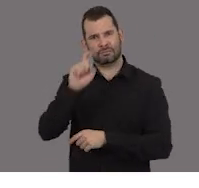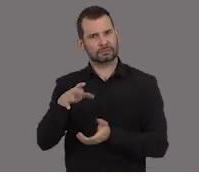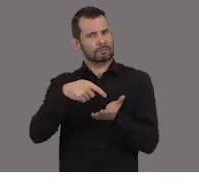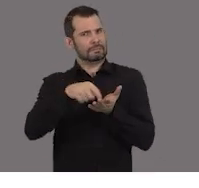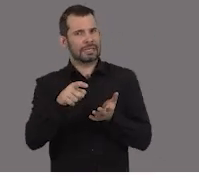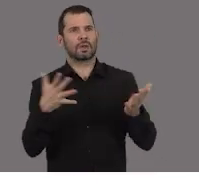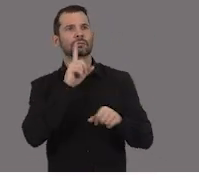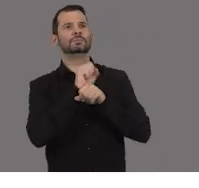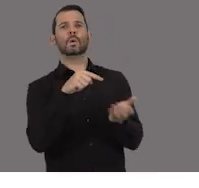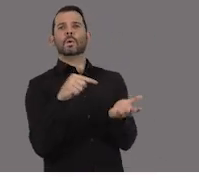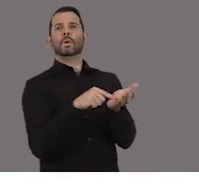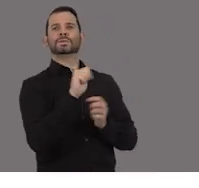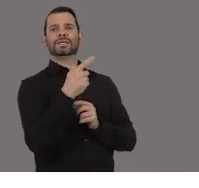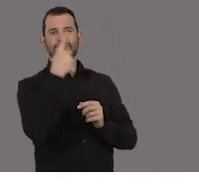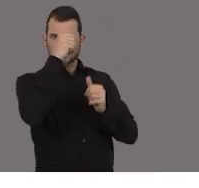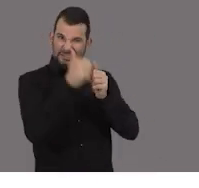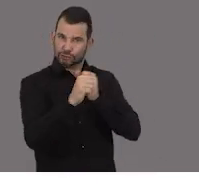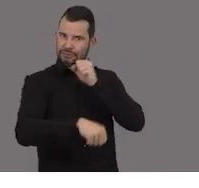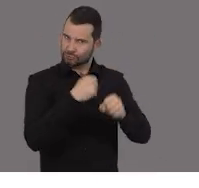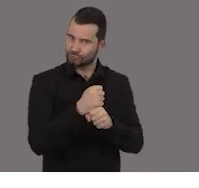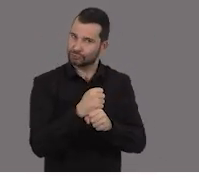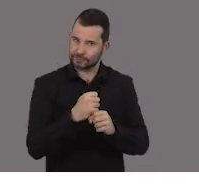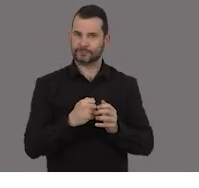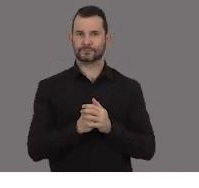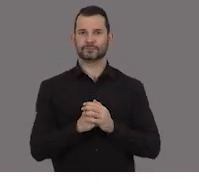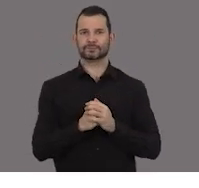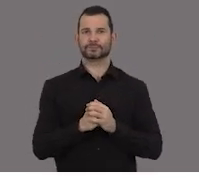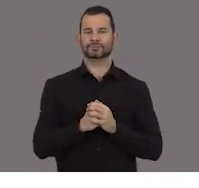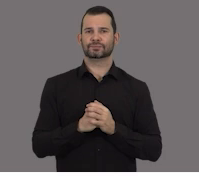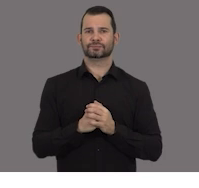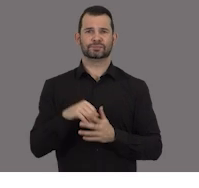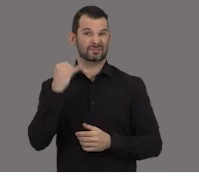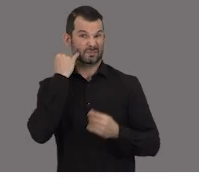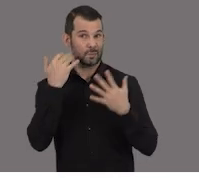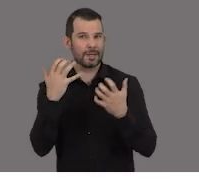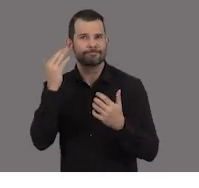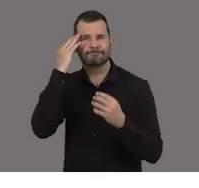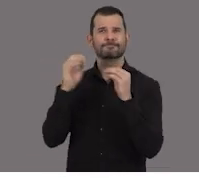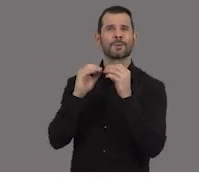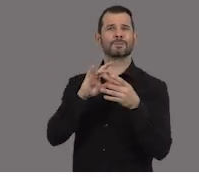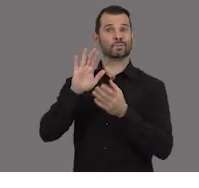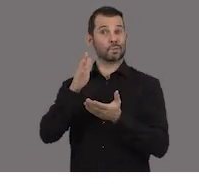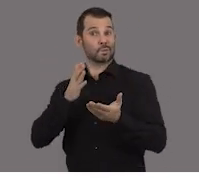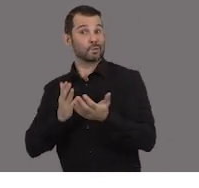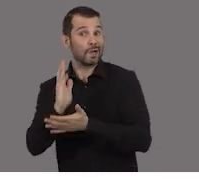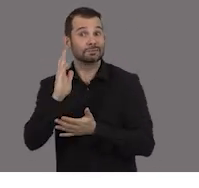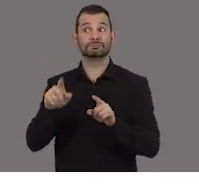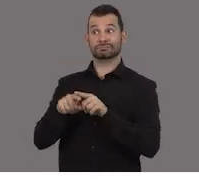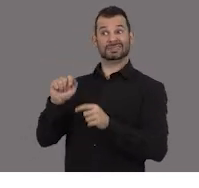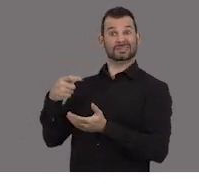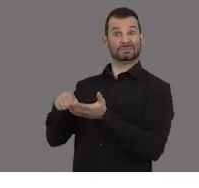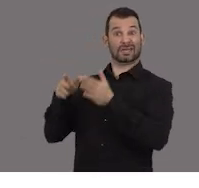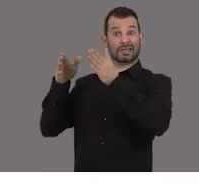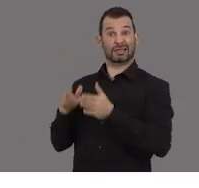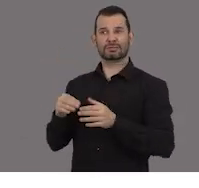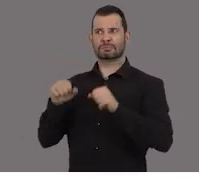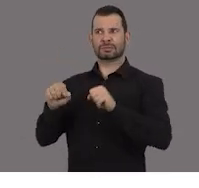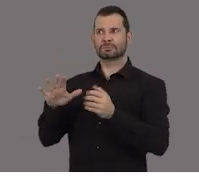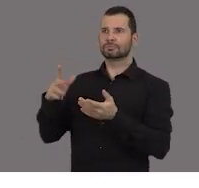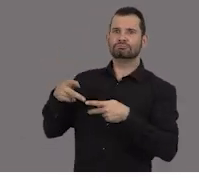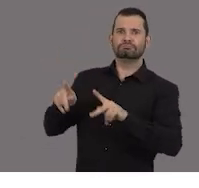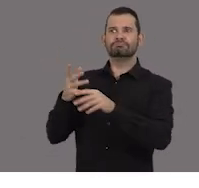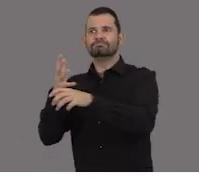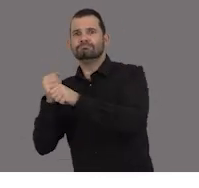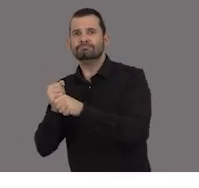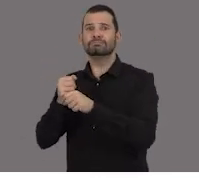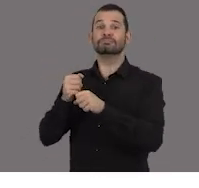must pay what you owe in taxes for each year. If you would like to know more about your rights as a